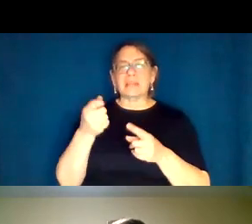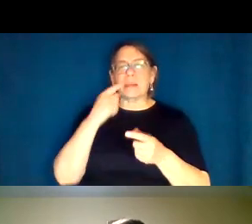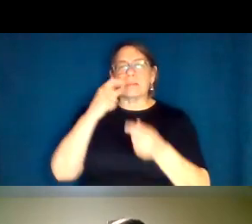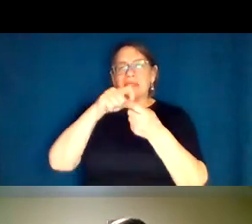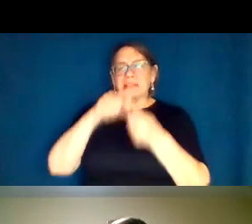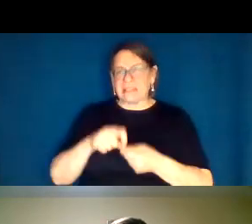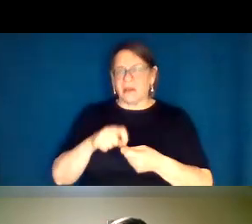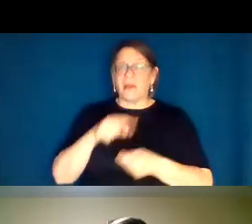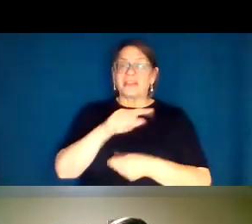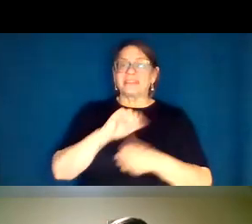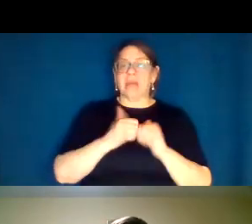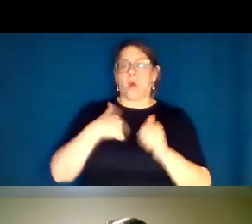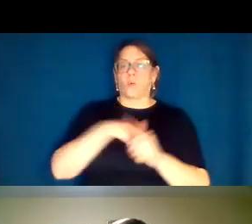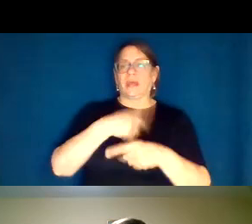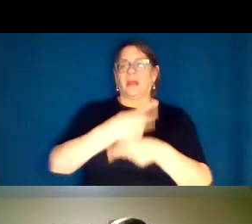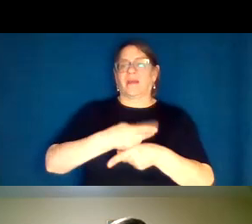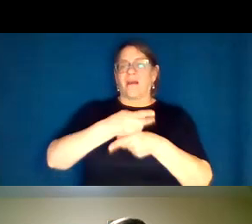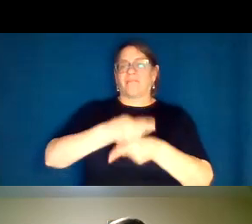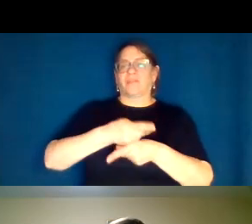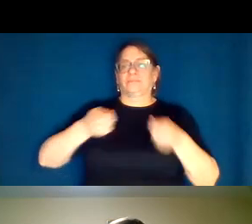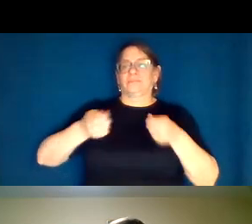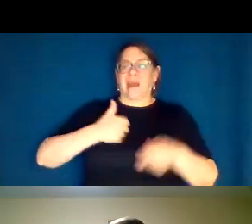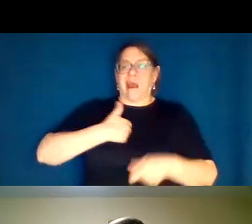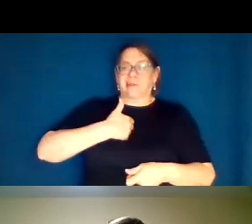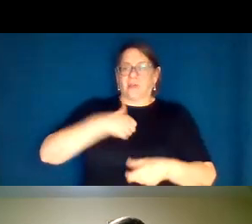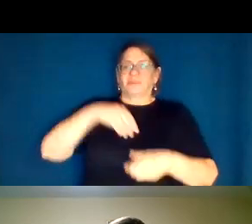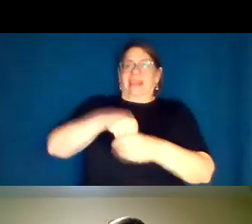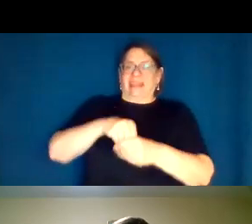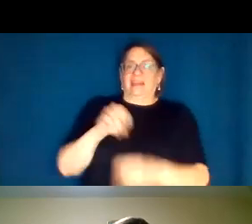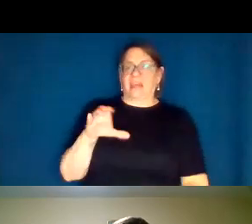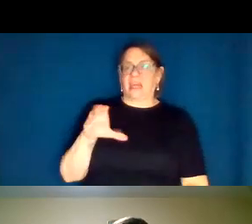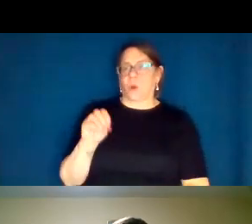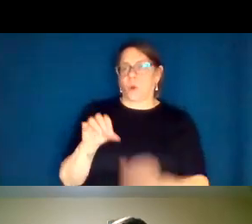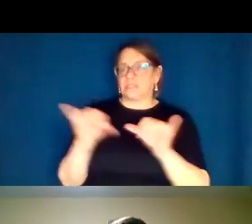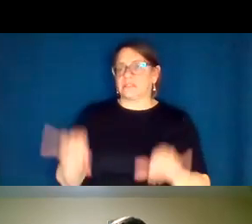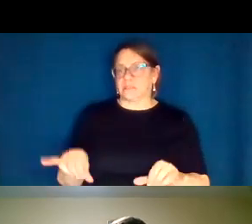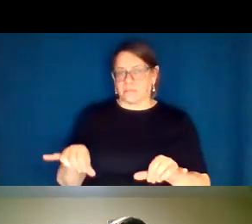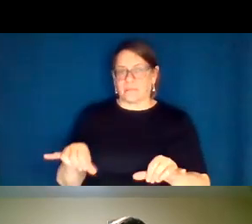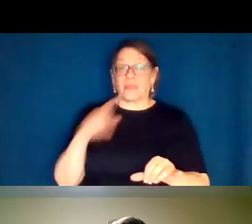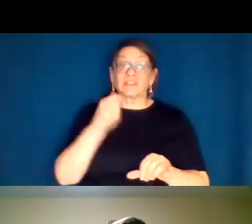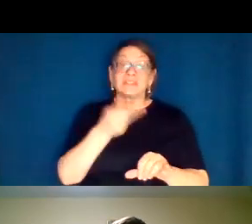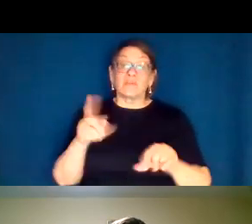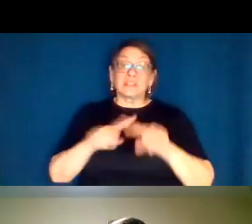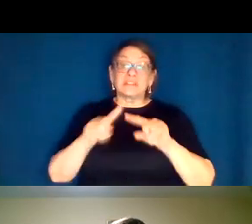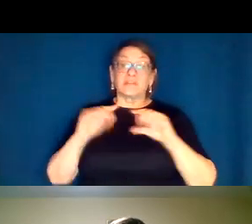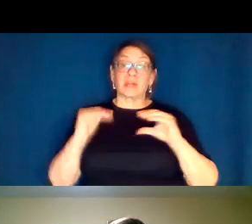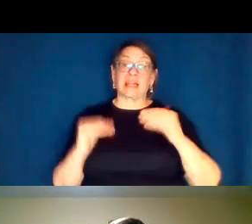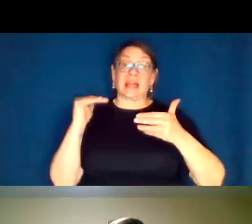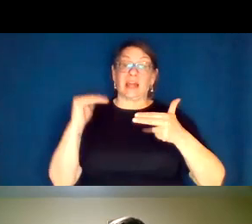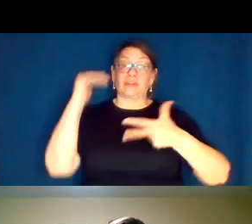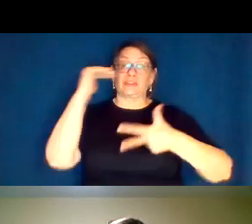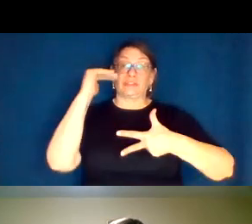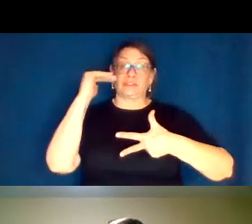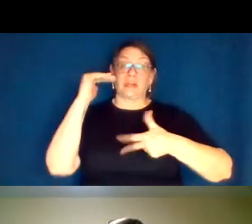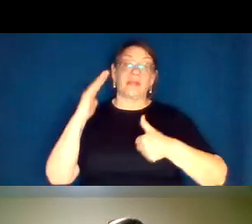govern ourselves within the ecosystem. So there's a few different layers that we'll discuss. At the highest level, we have